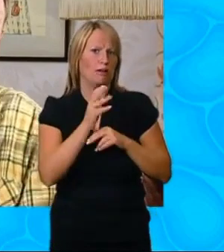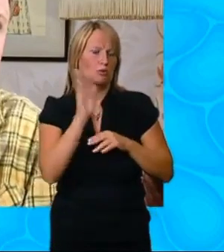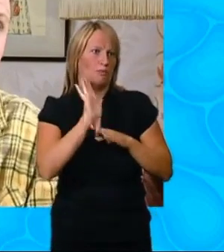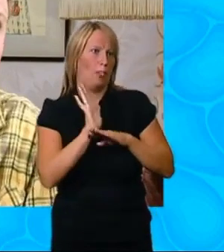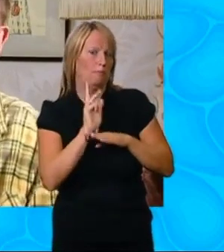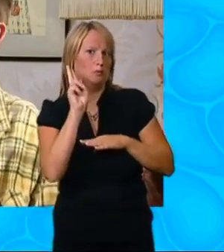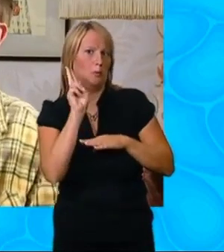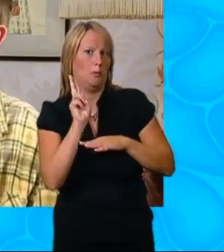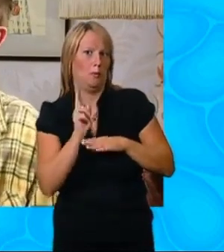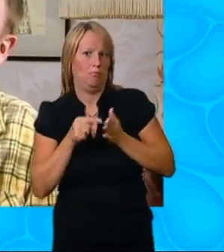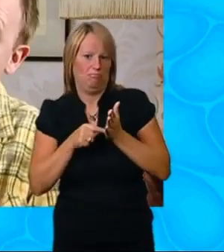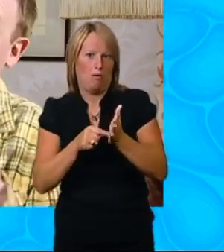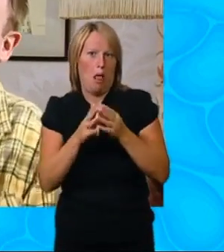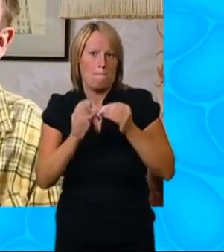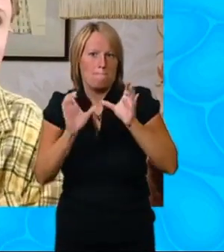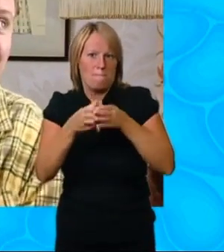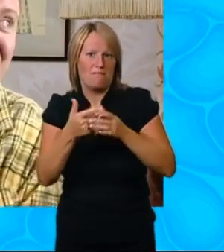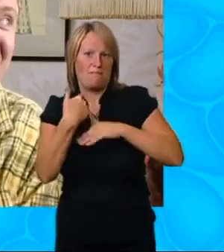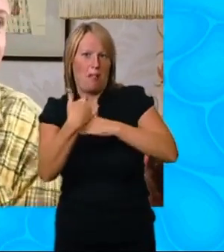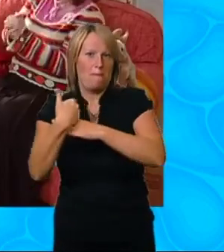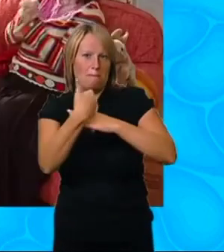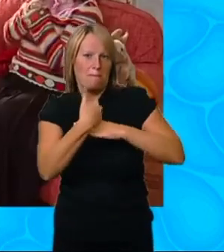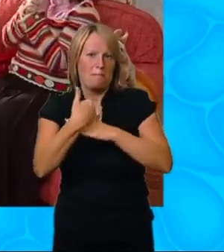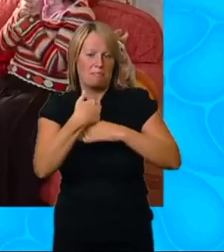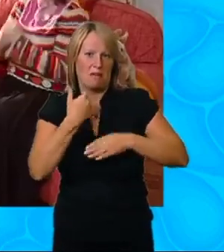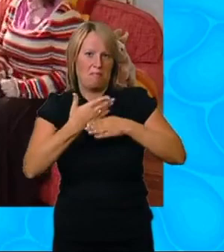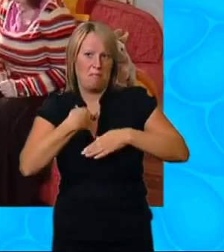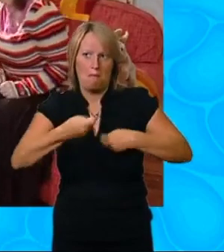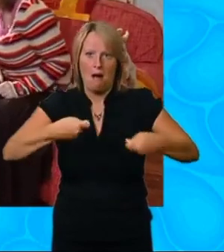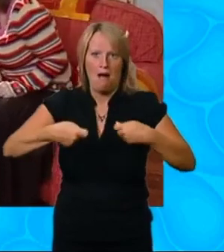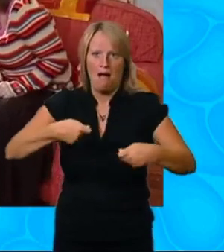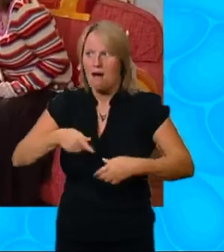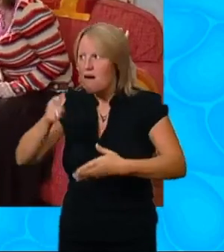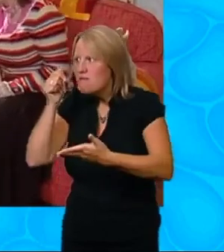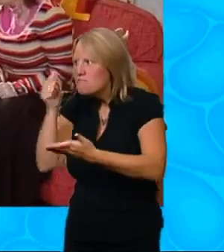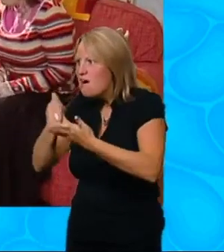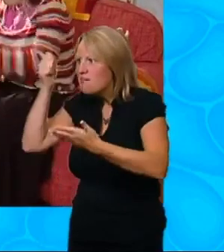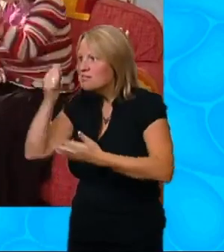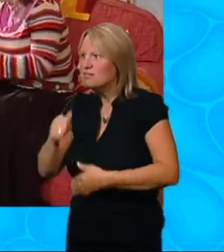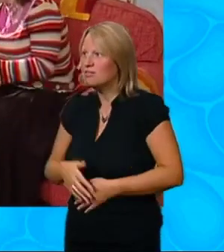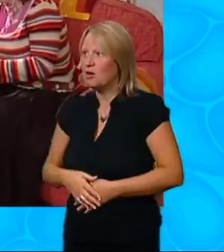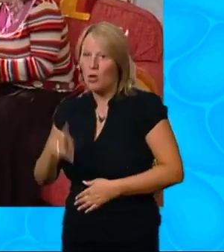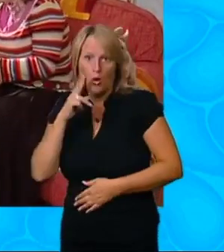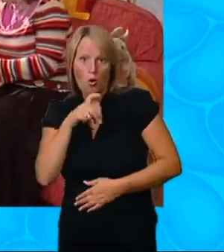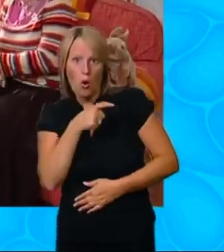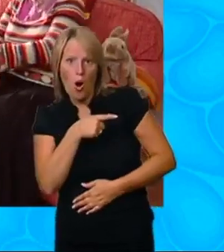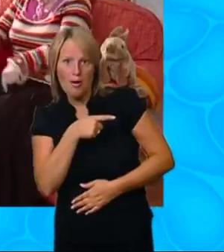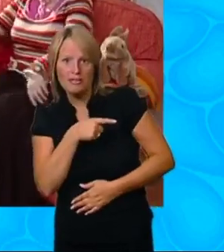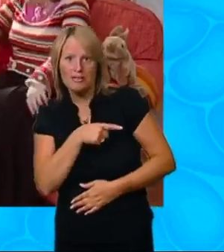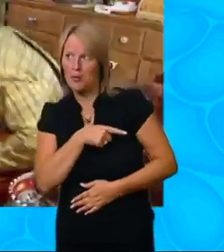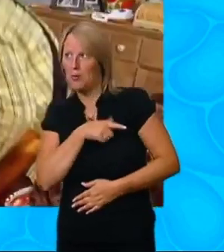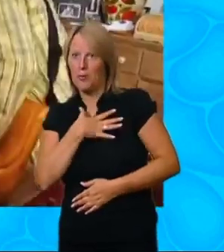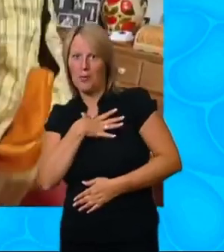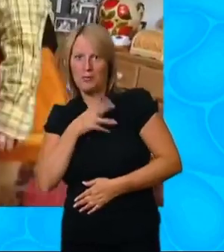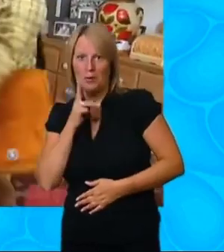to film me at work. I've got to tell him all about my job at the market. Oh, you'll make a great film star, Rudy. Oh, will you look at Claude?